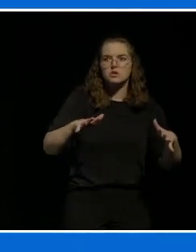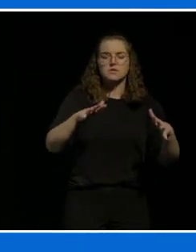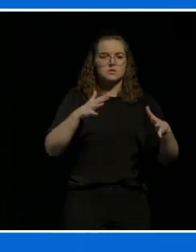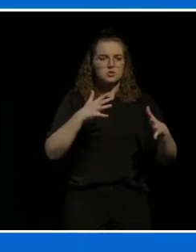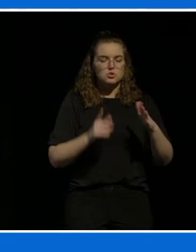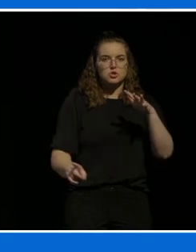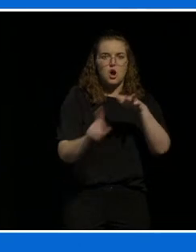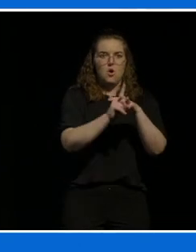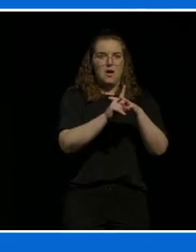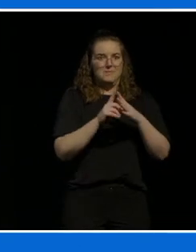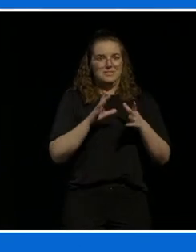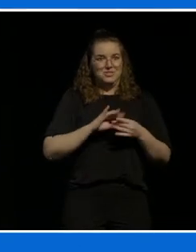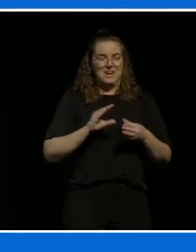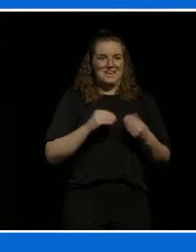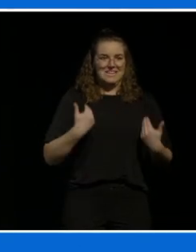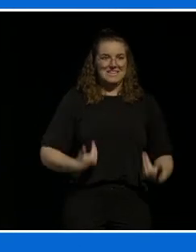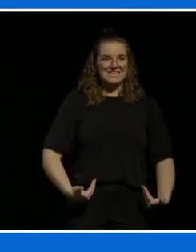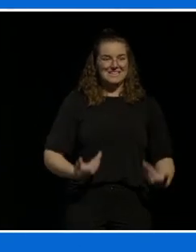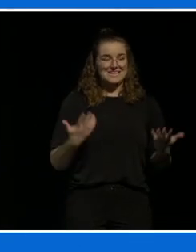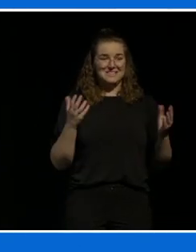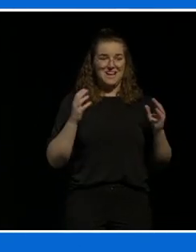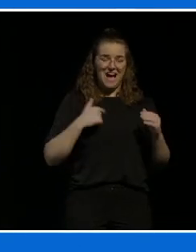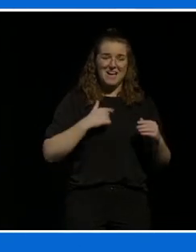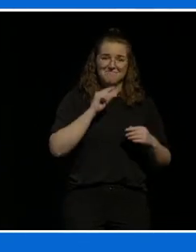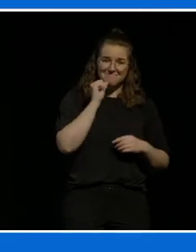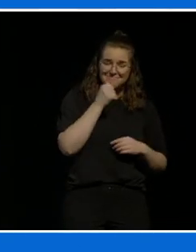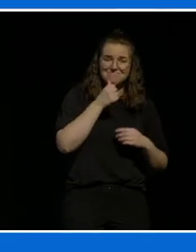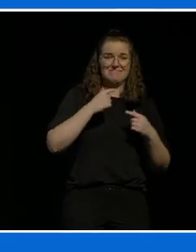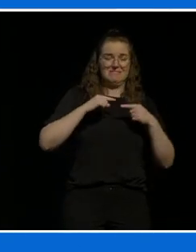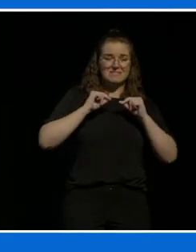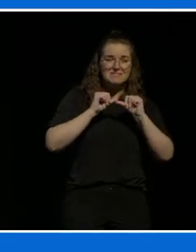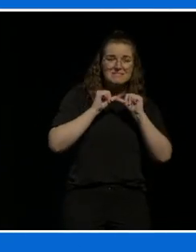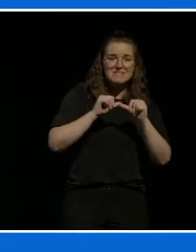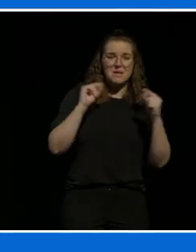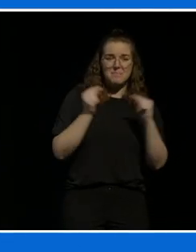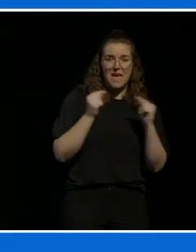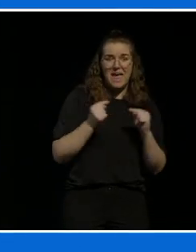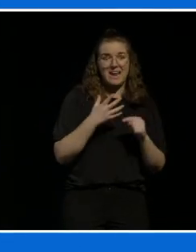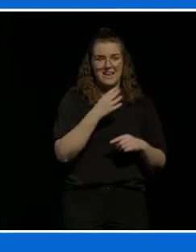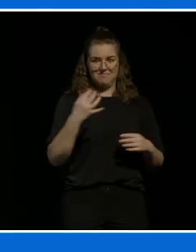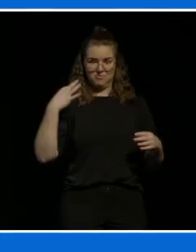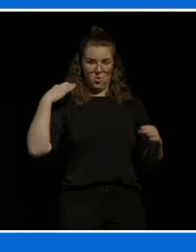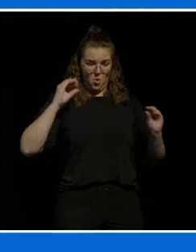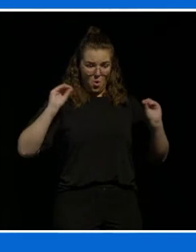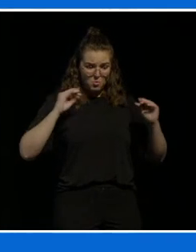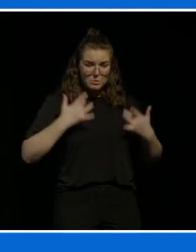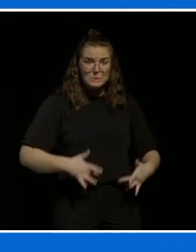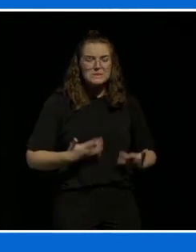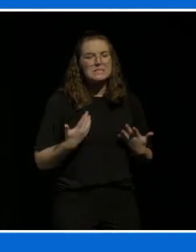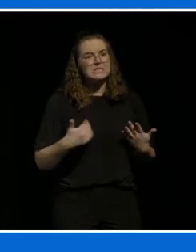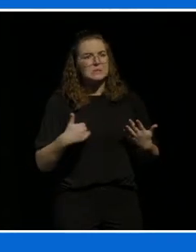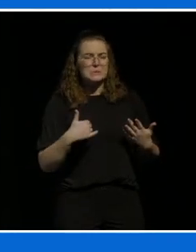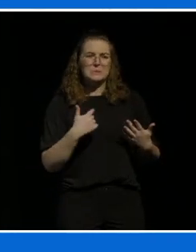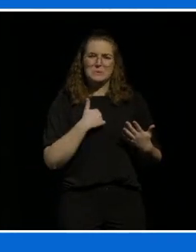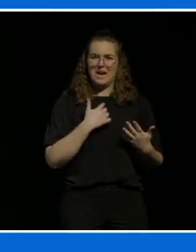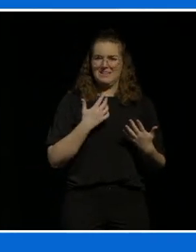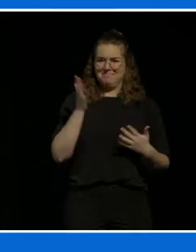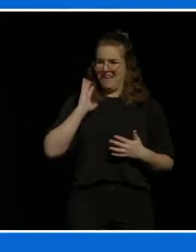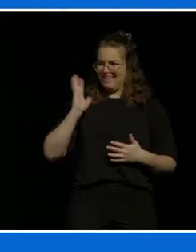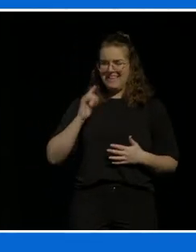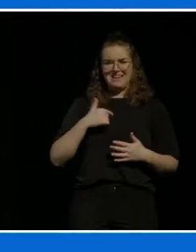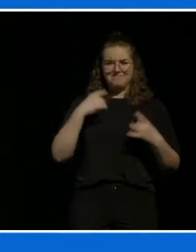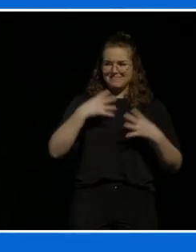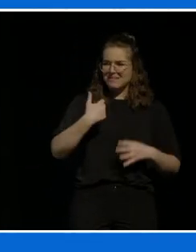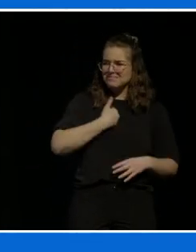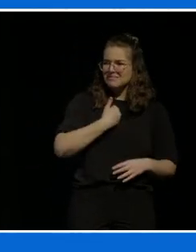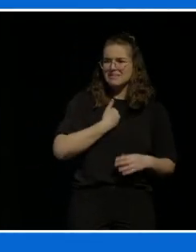chronic pain or show up shirtless at a time that I wasn't really comfortable in my body. Actually, I had a lot of self-hate at the time.